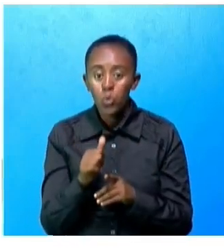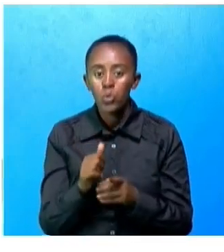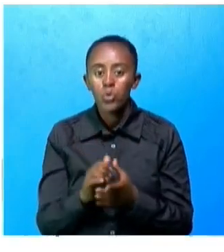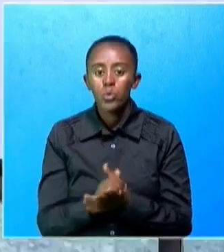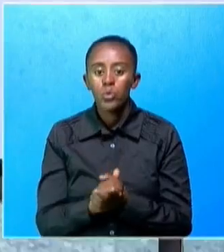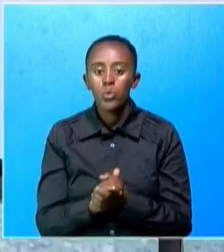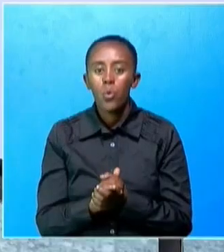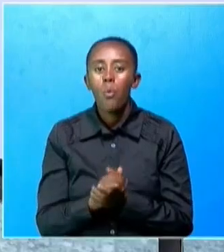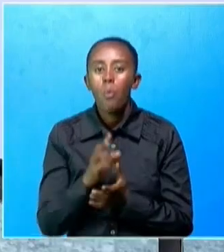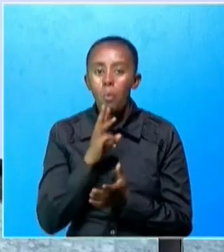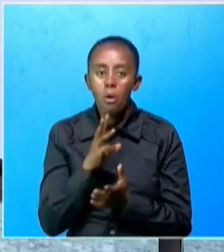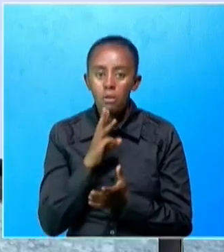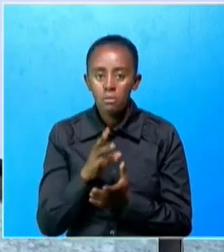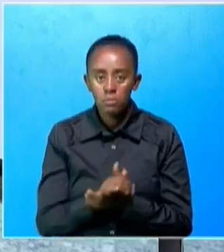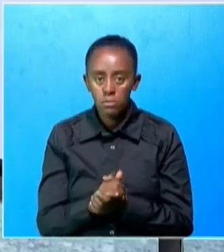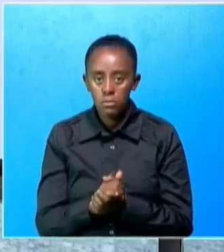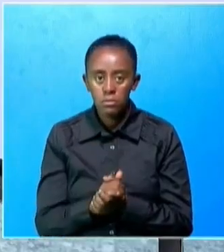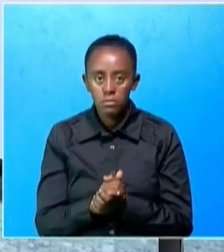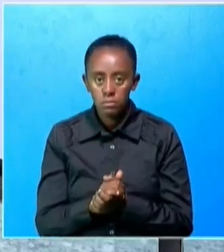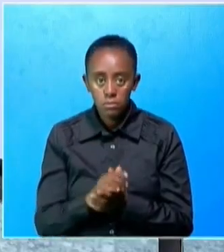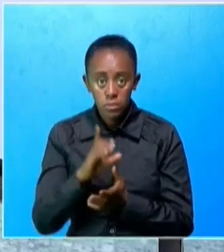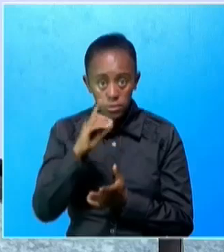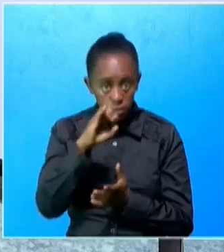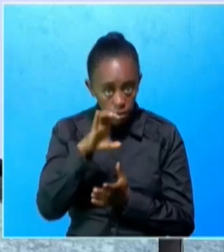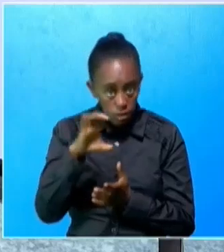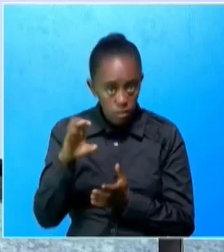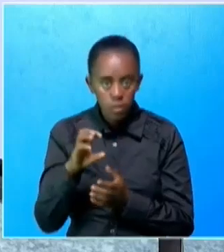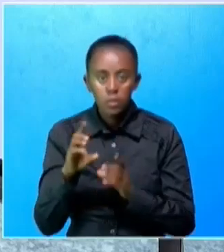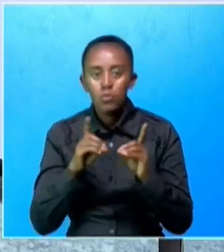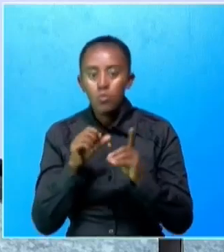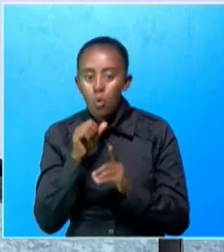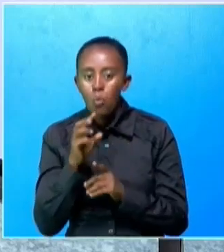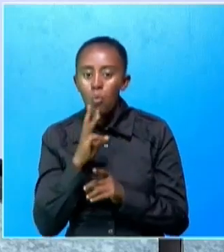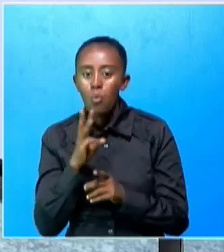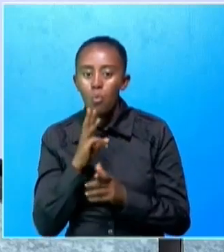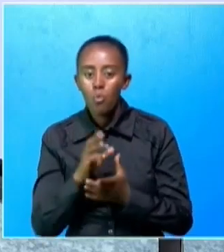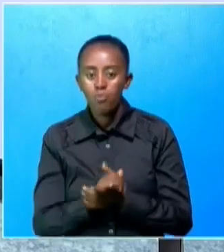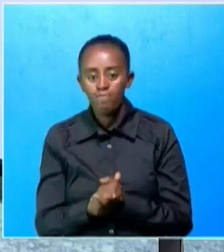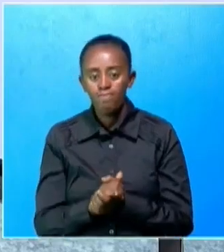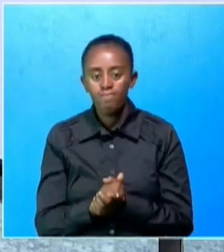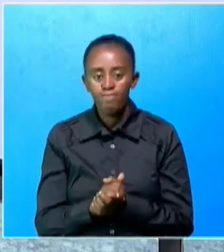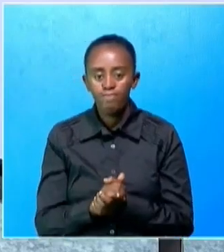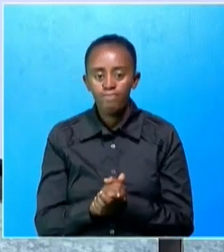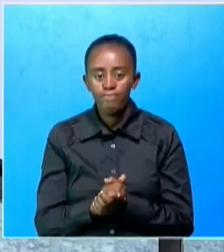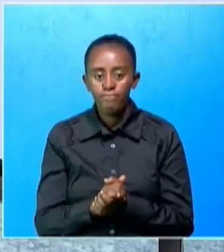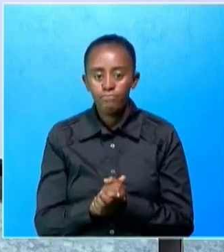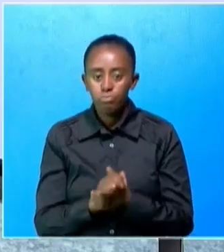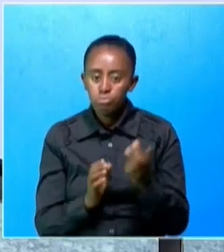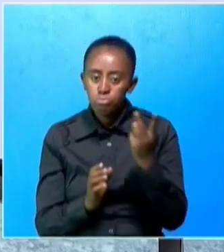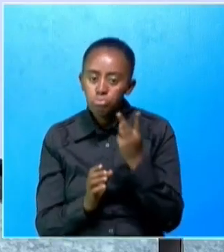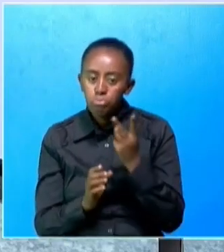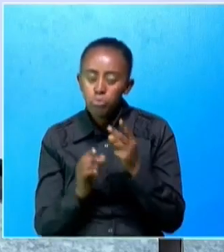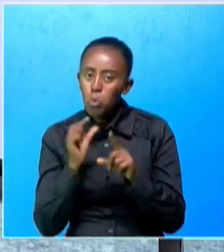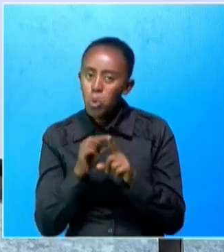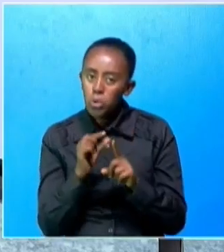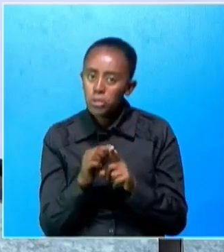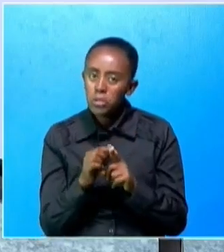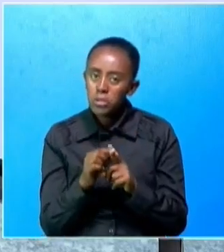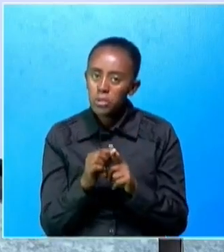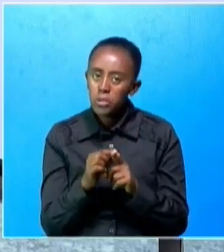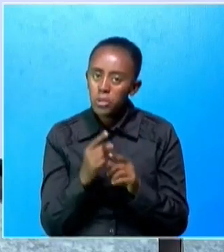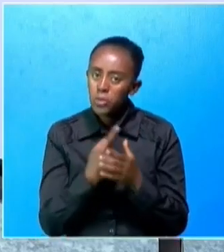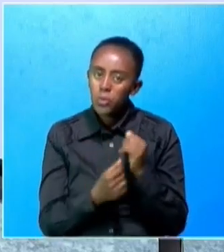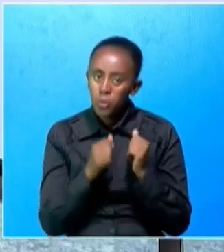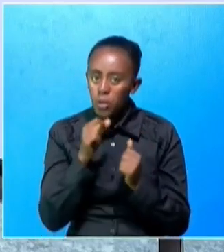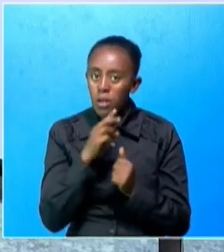Don't watch. You see, die and don't watch. Look at these two pair of words, right? Yeah, it's not only